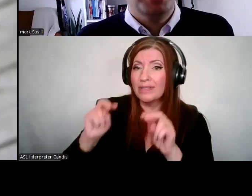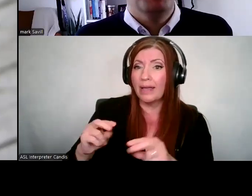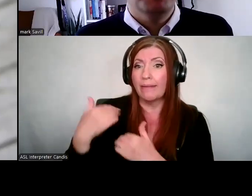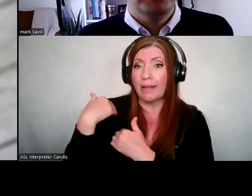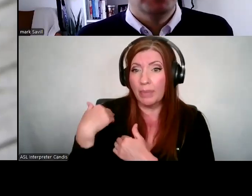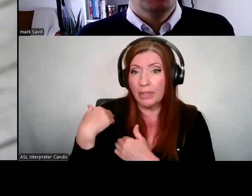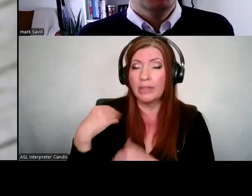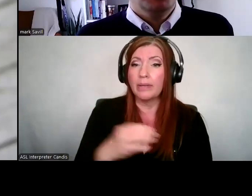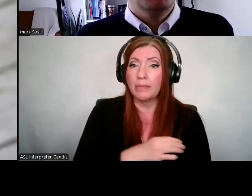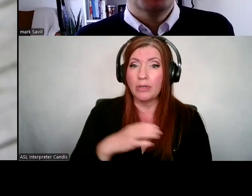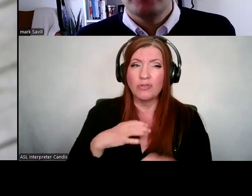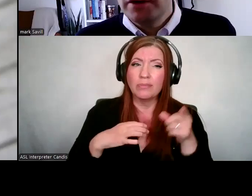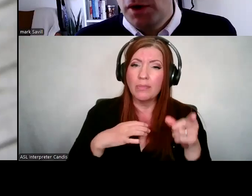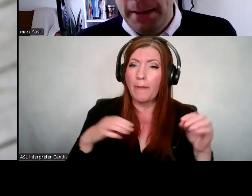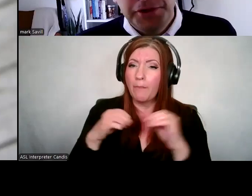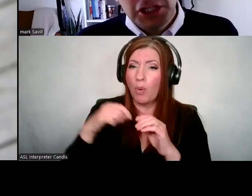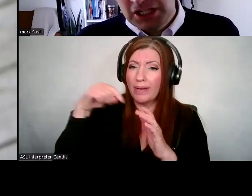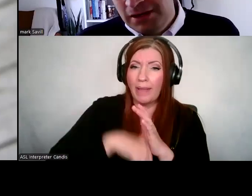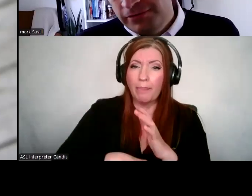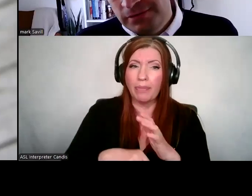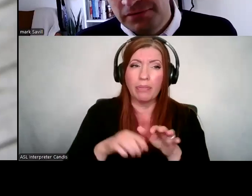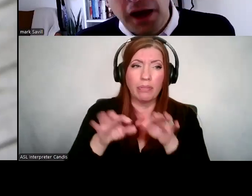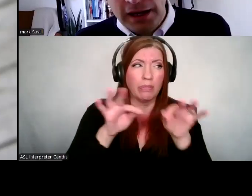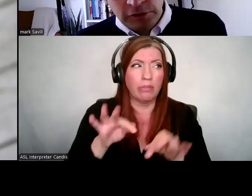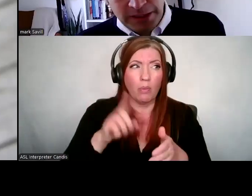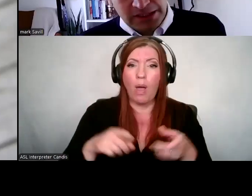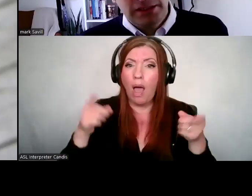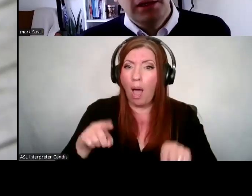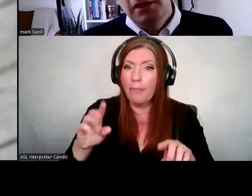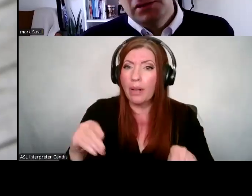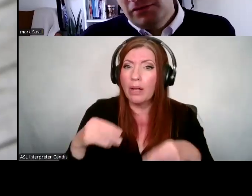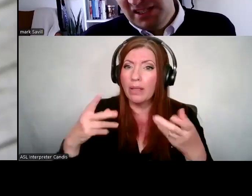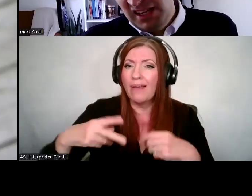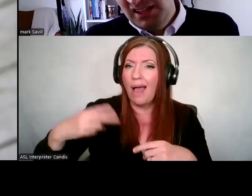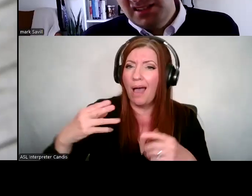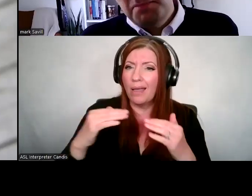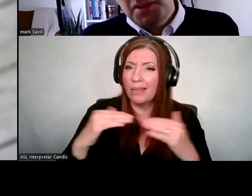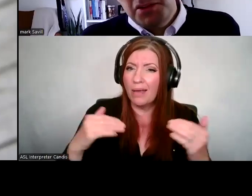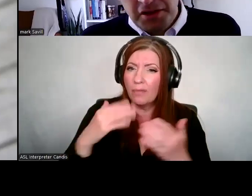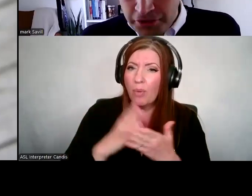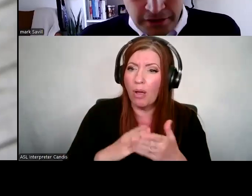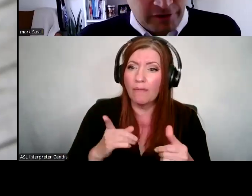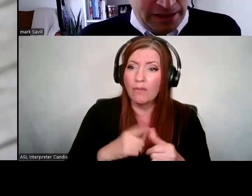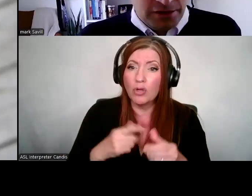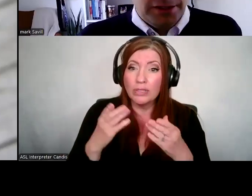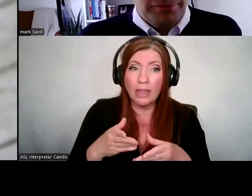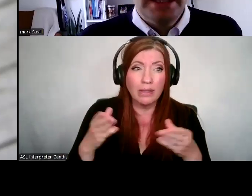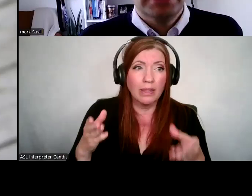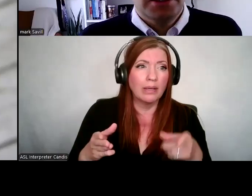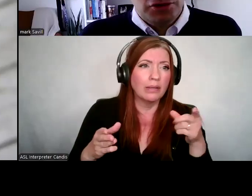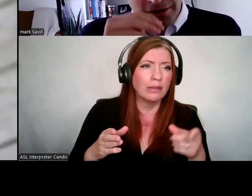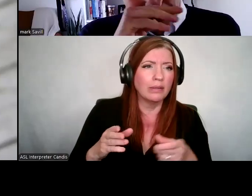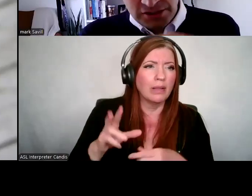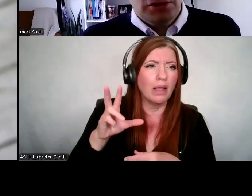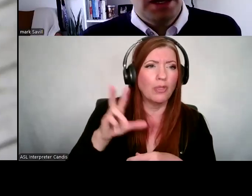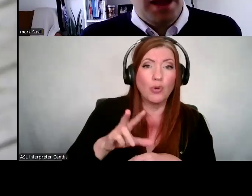much more in-depth kind of summary of what happened to kind of give the high-level piece. So the first thing is $33 million invested